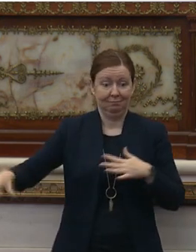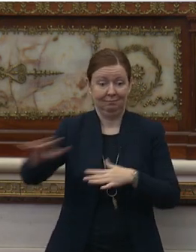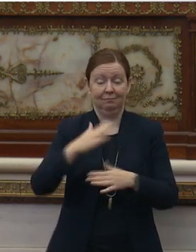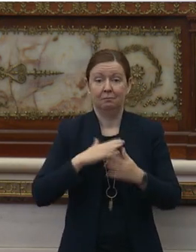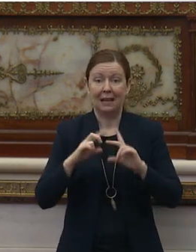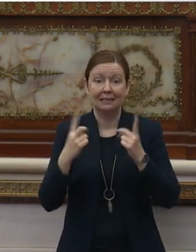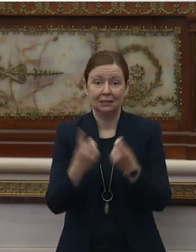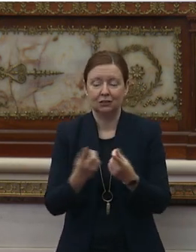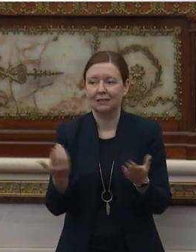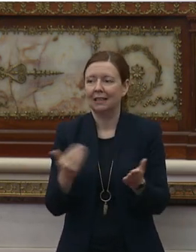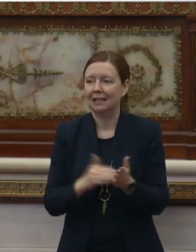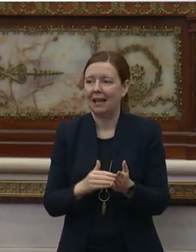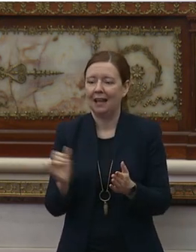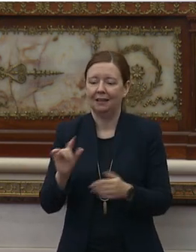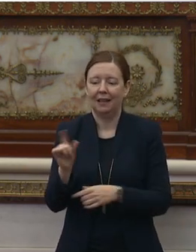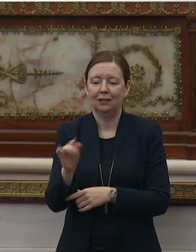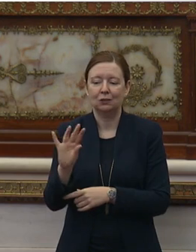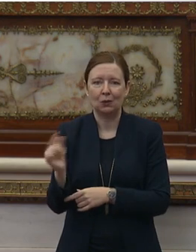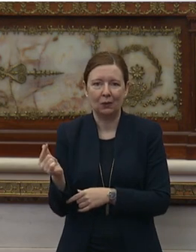because it's, again, just like